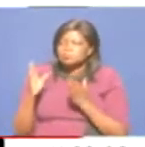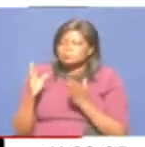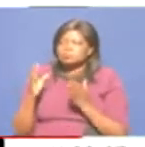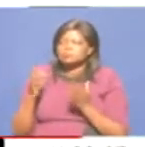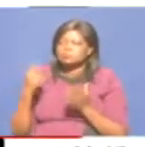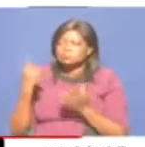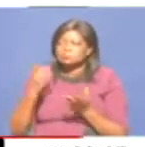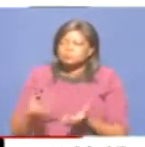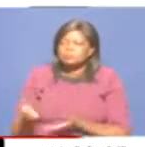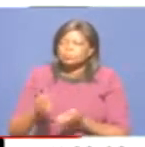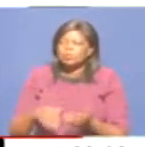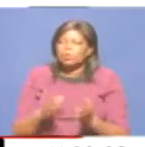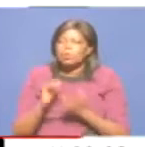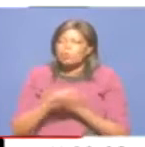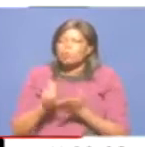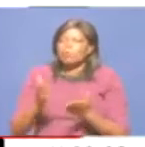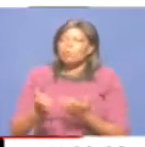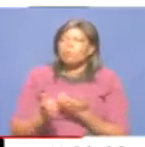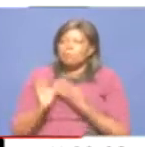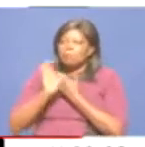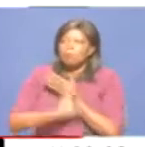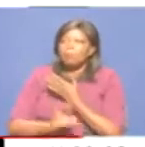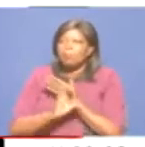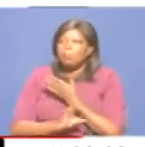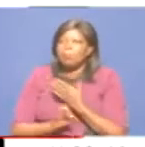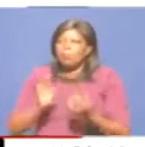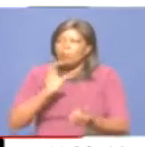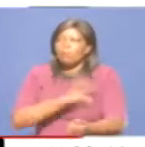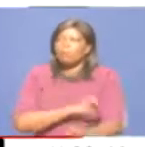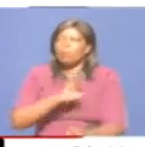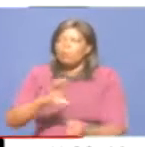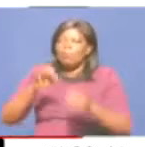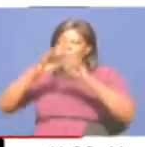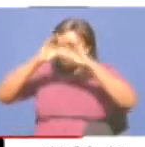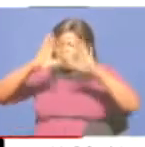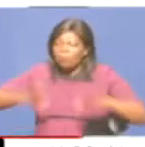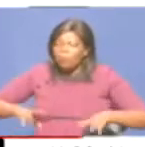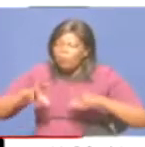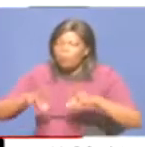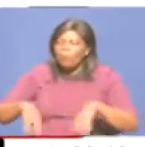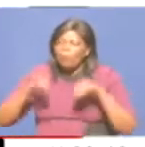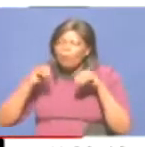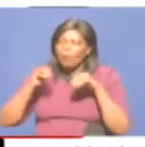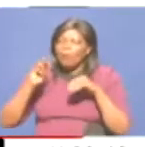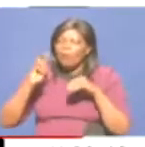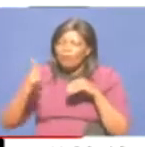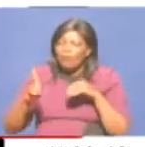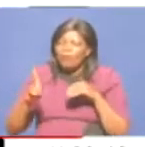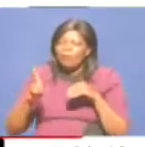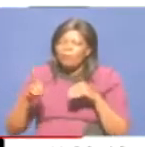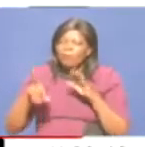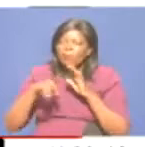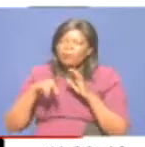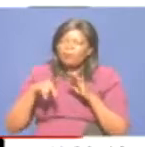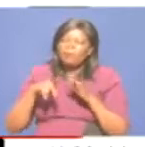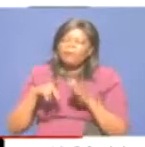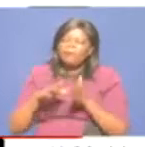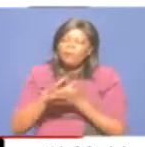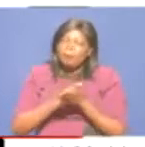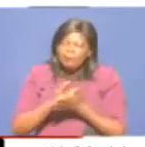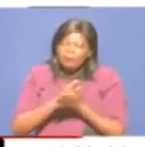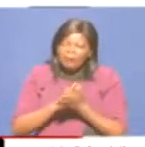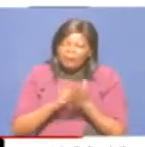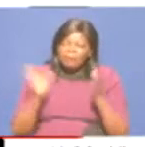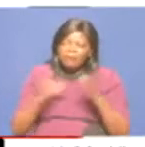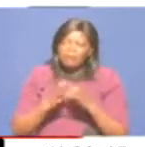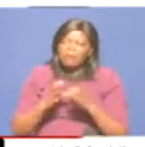economic model that we need in this country is to strengthen devolution by adopting the word as the primary unit of accelerated, not just development. You must